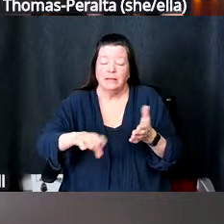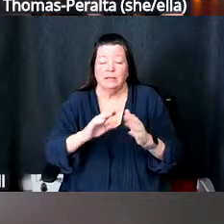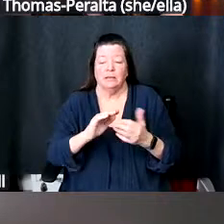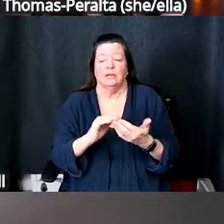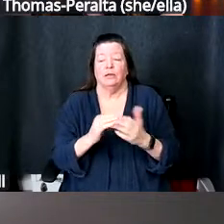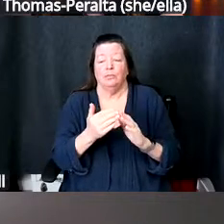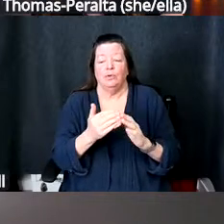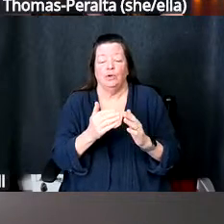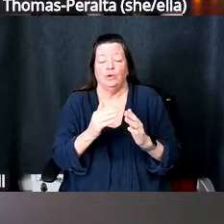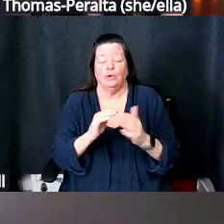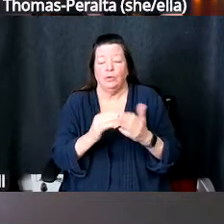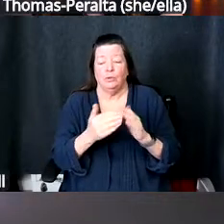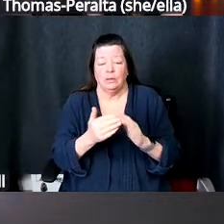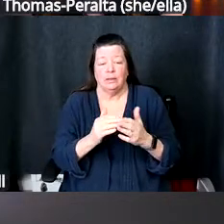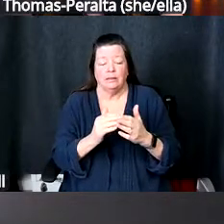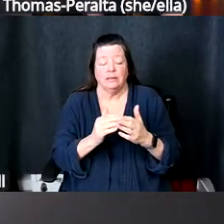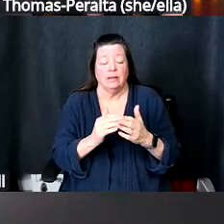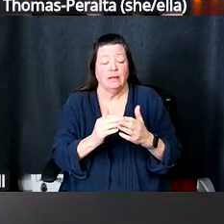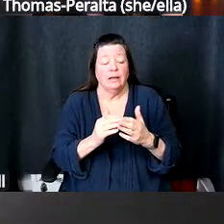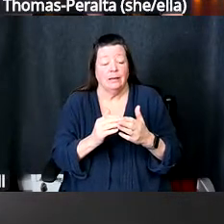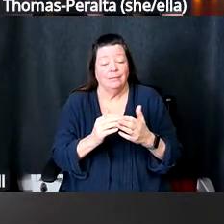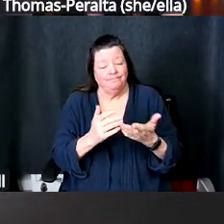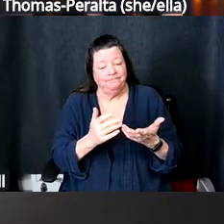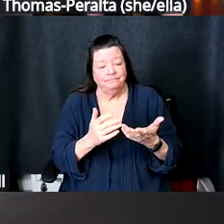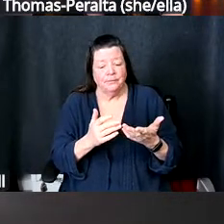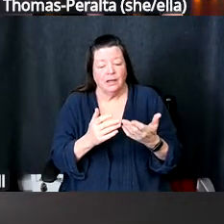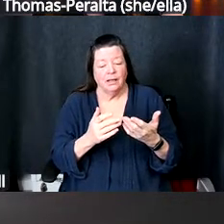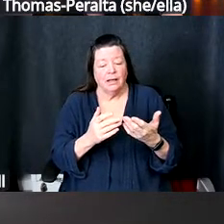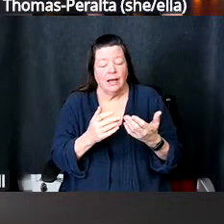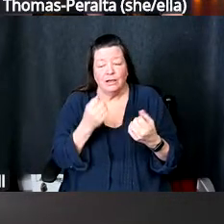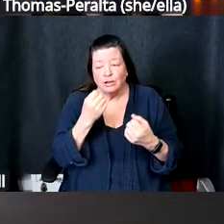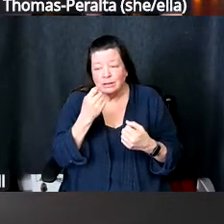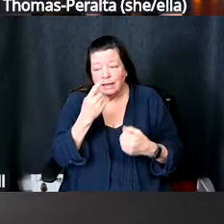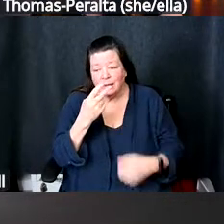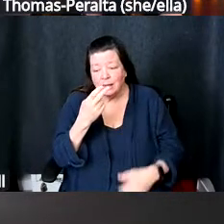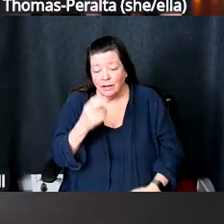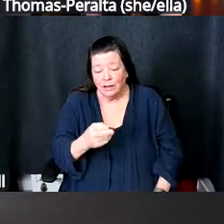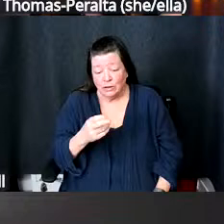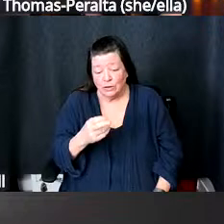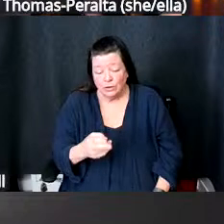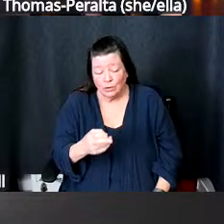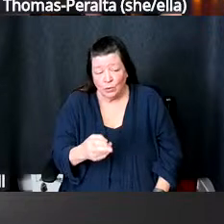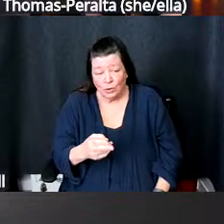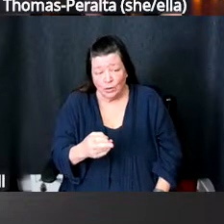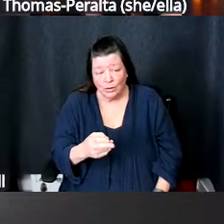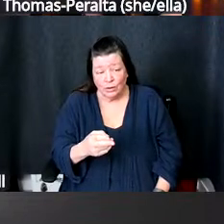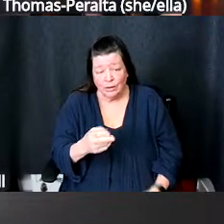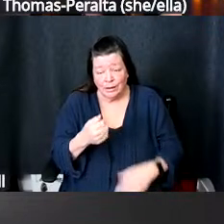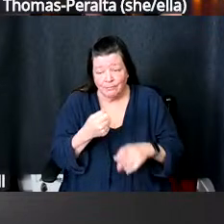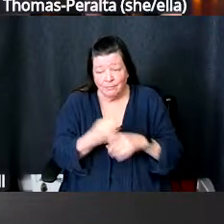context of the interstate and freeway system in this country.